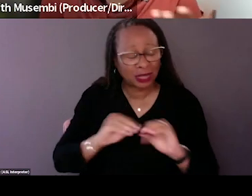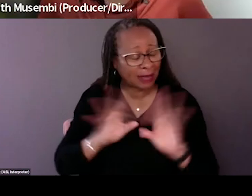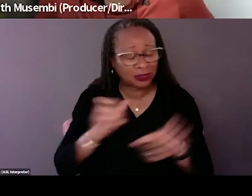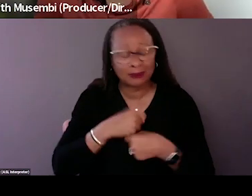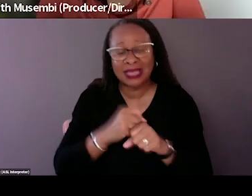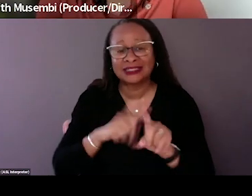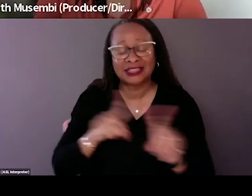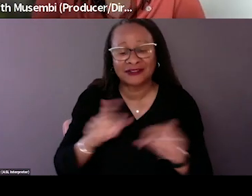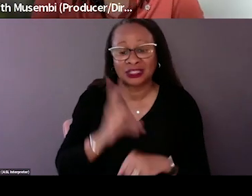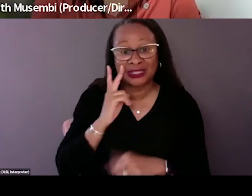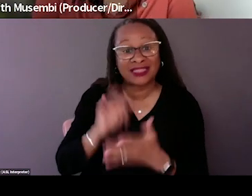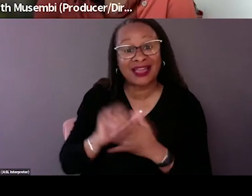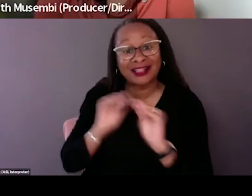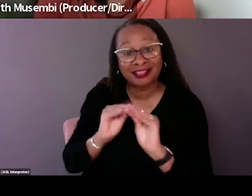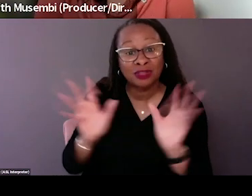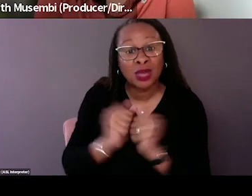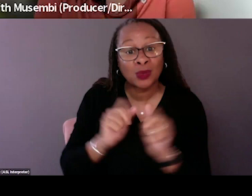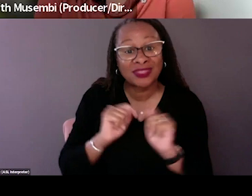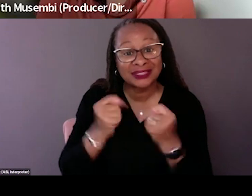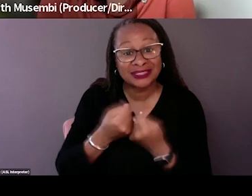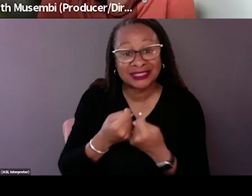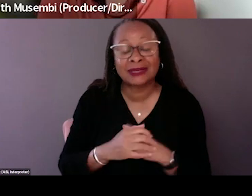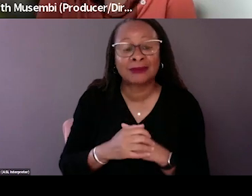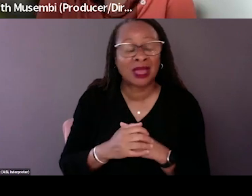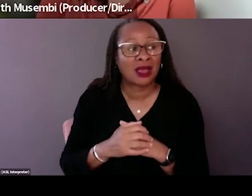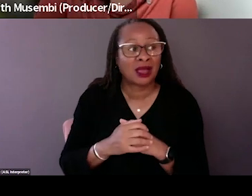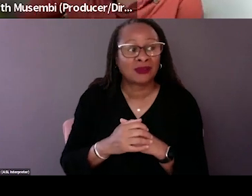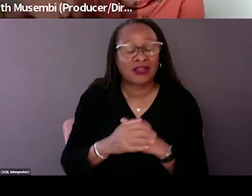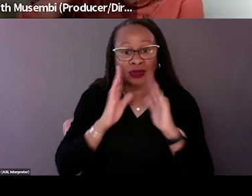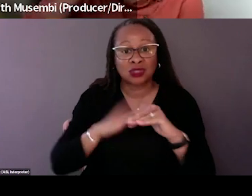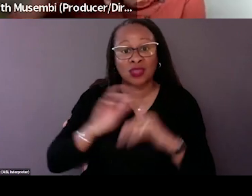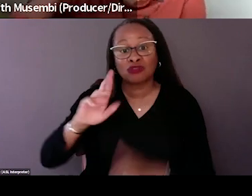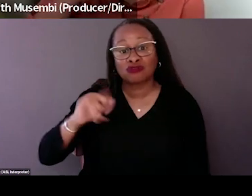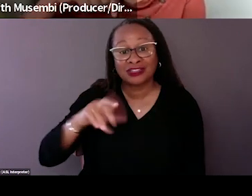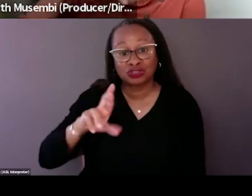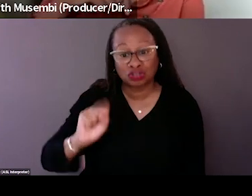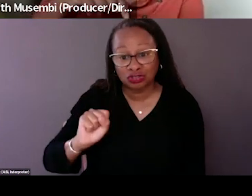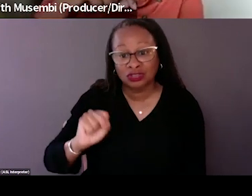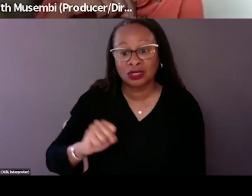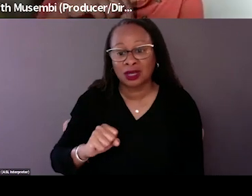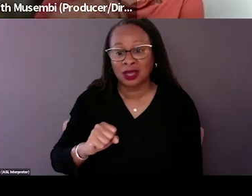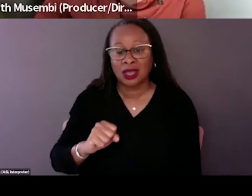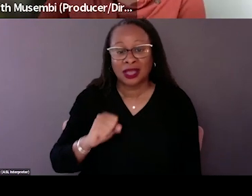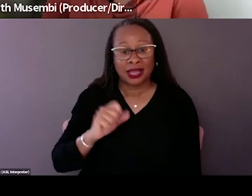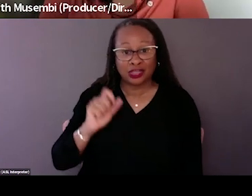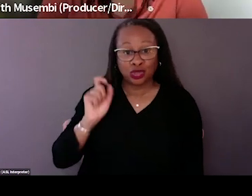that clearly with the Team Lioness Rangers, is you don't have to change the world, but you can change the world